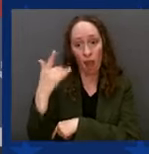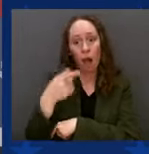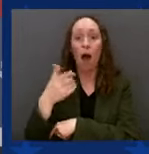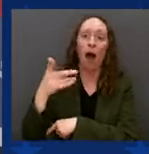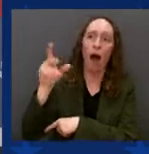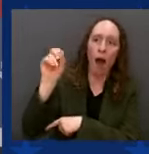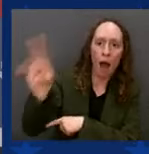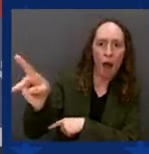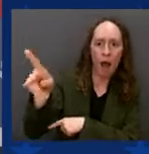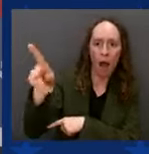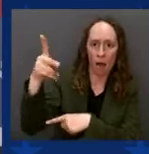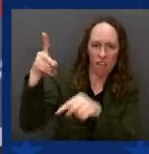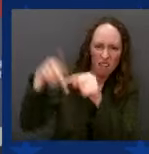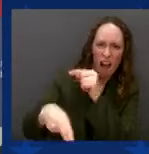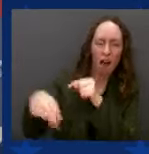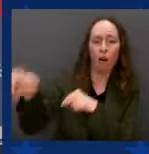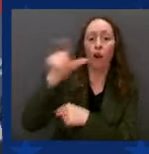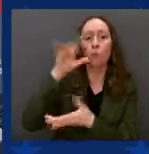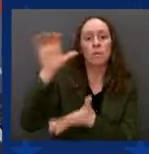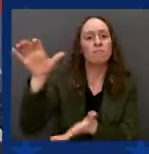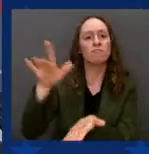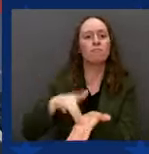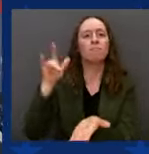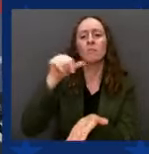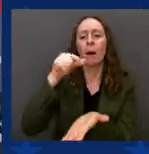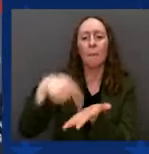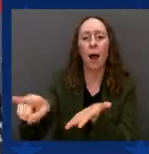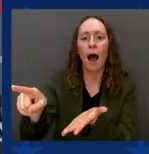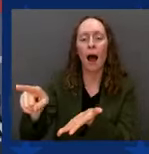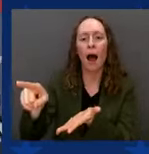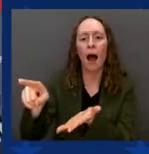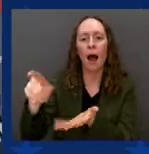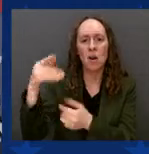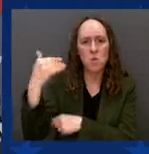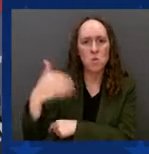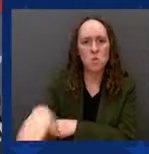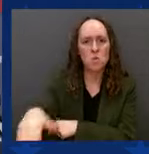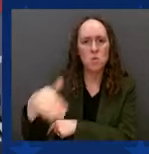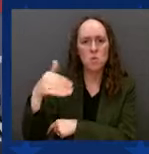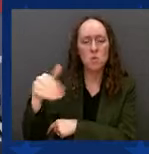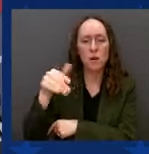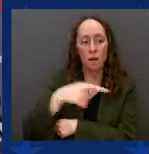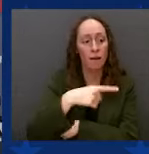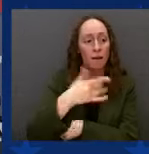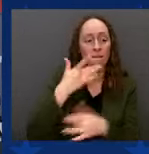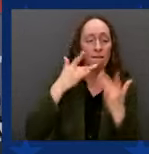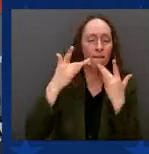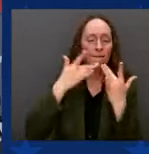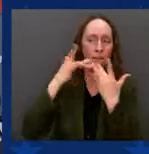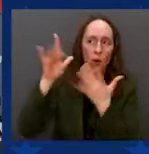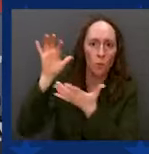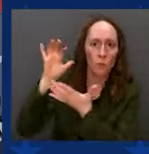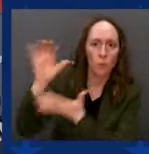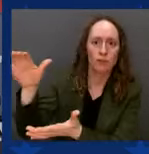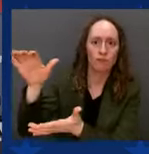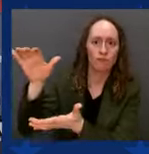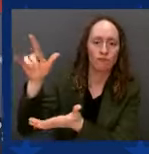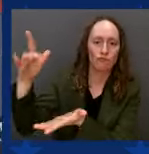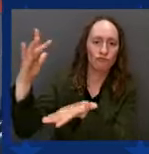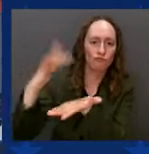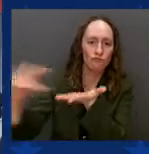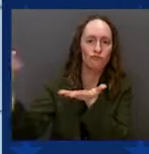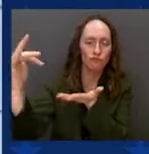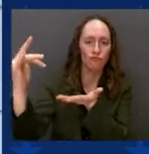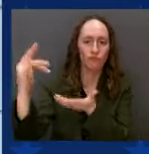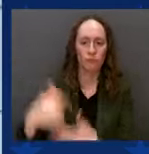folks, 200 years to accumulate and was added to that administration, 25% did it by themselves. I met